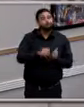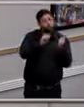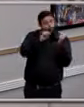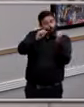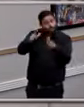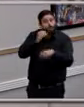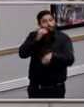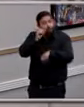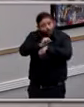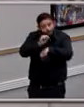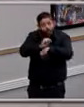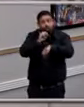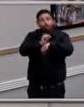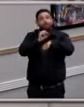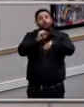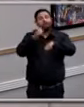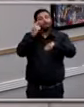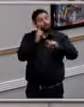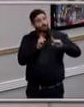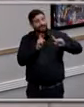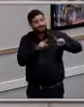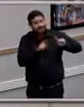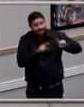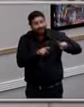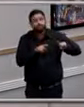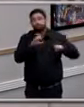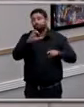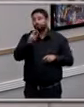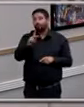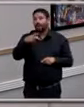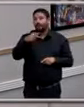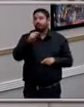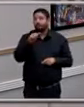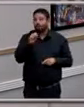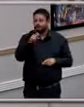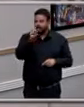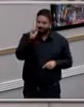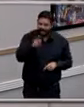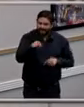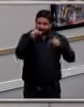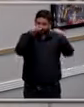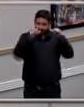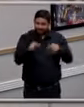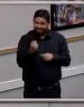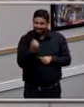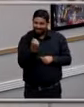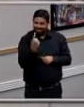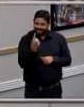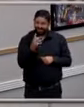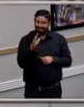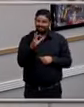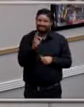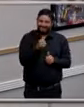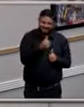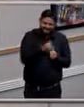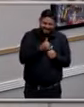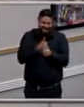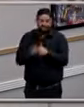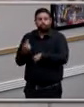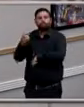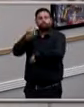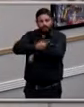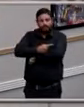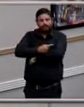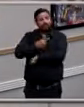assignments and/or checkpoints for attendance should be posted by 11:59 of each instructional day for